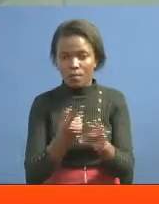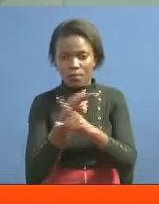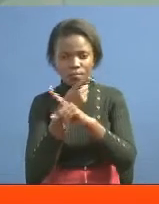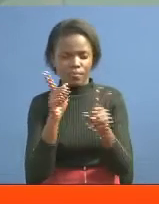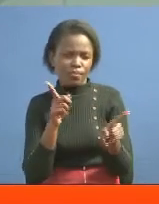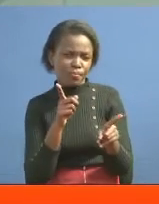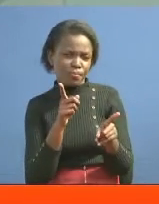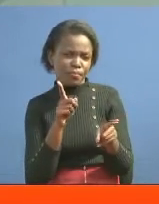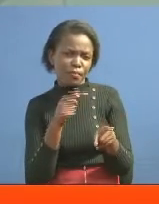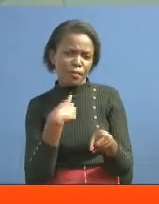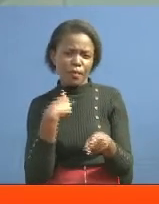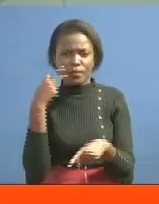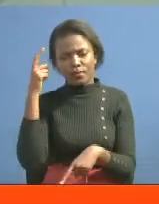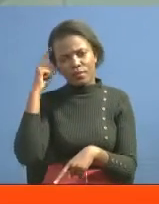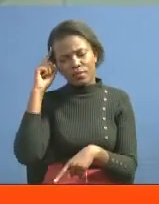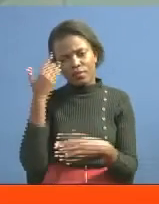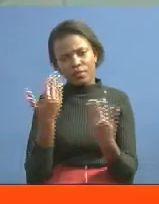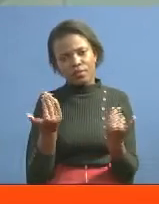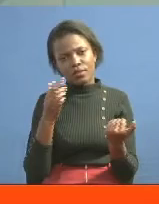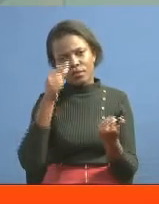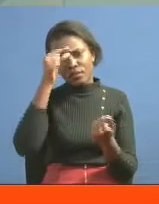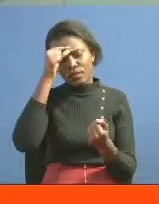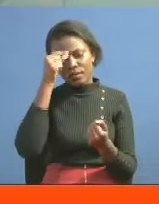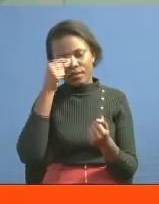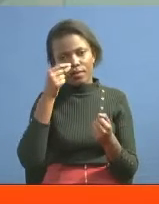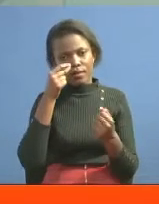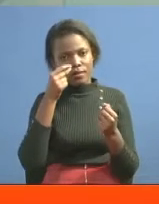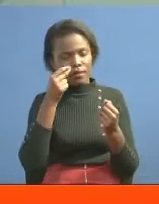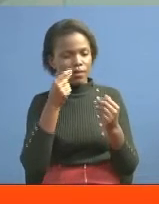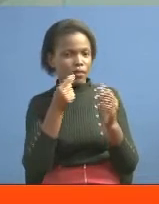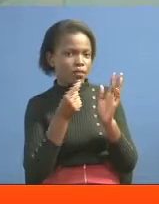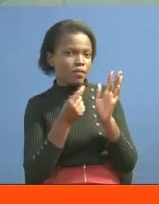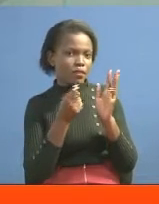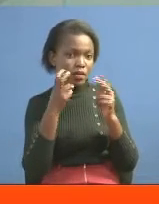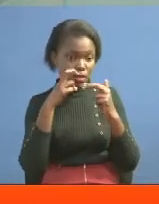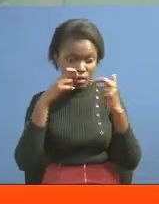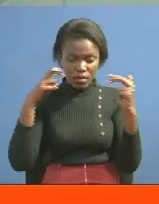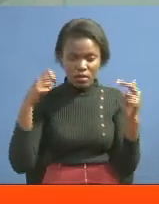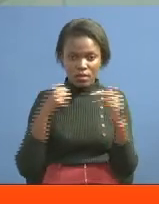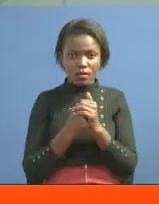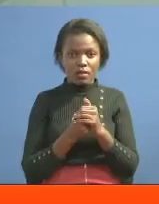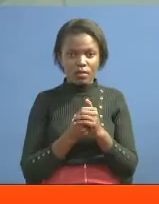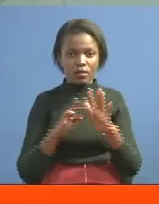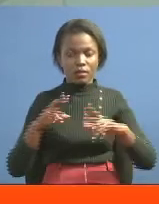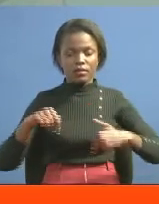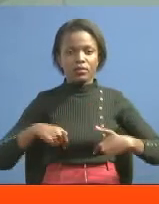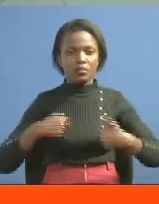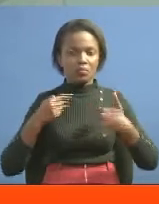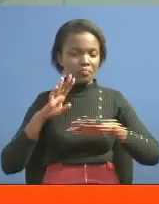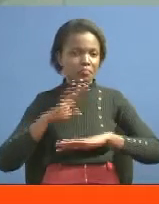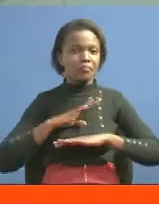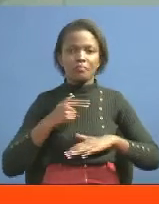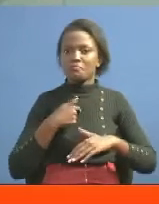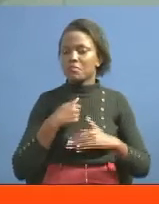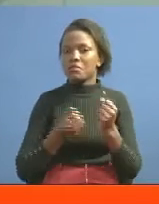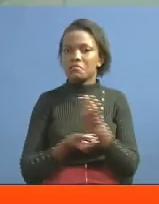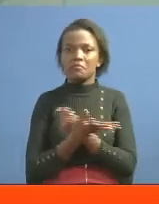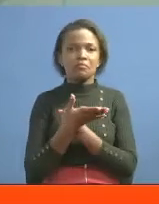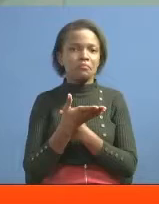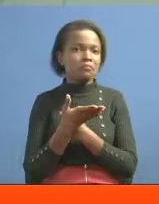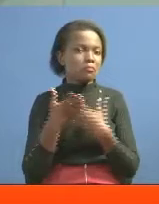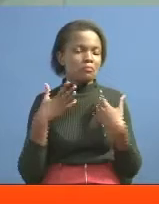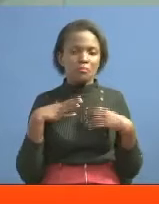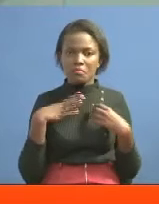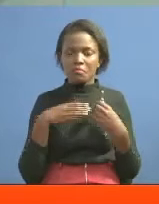but those are, I think, things that government can explore. Definitely. Just to make sure that. But self-sufficiency, I would advise guys not to be